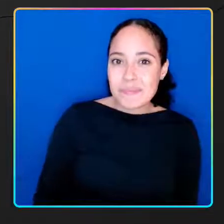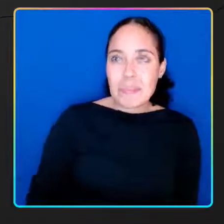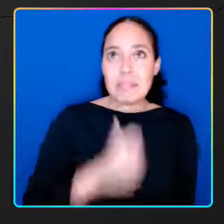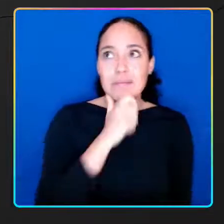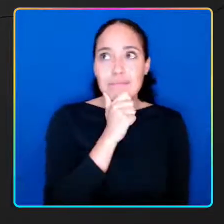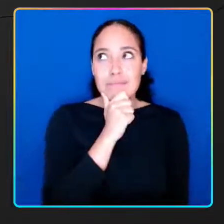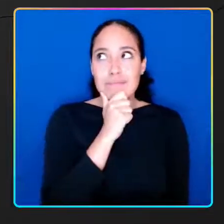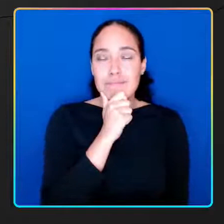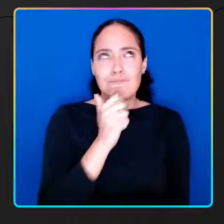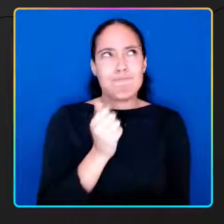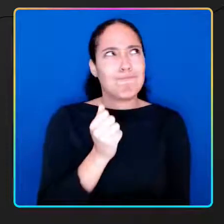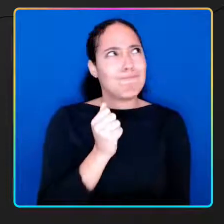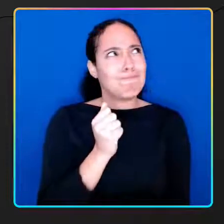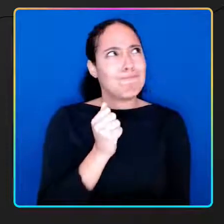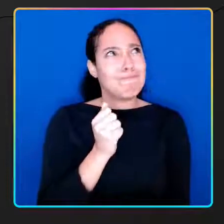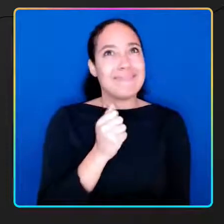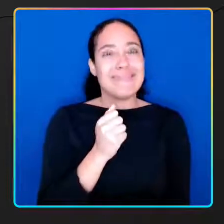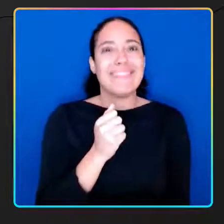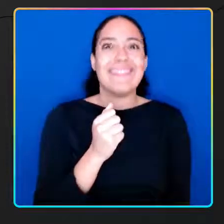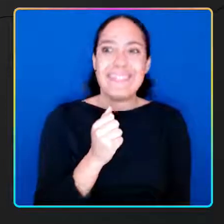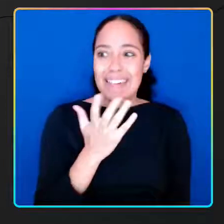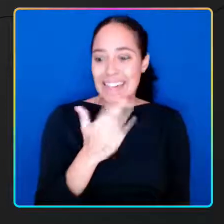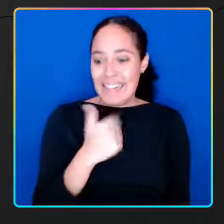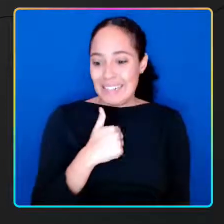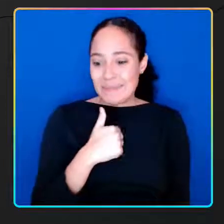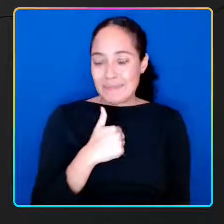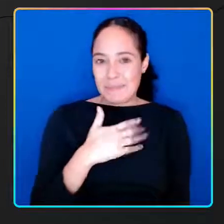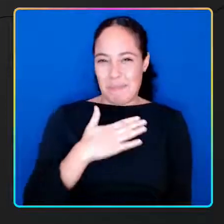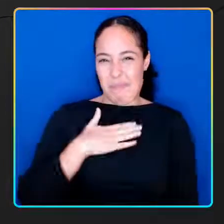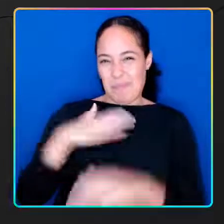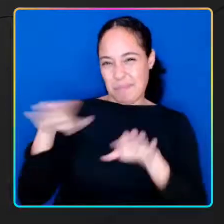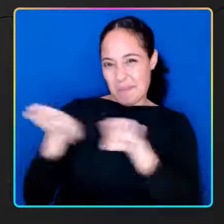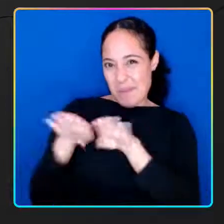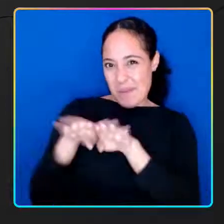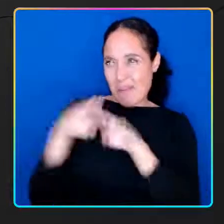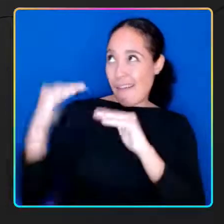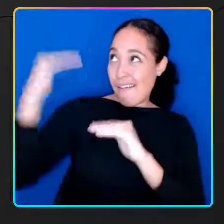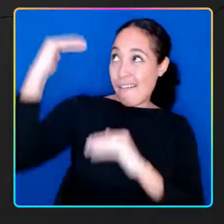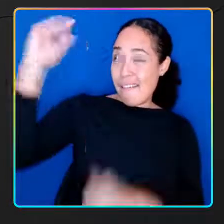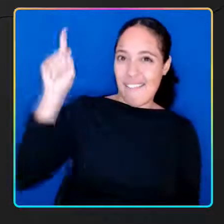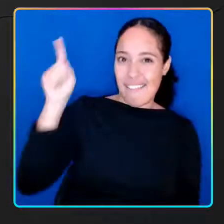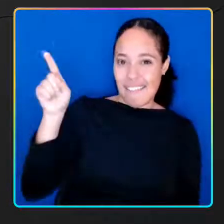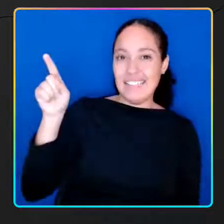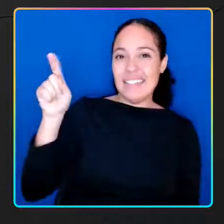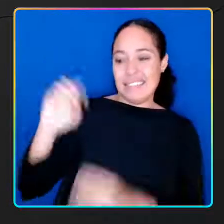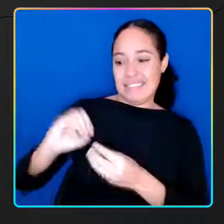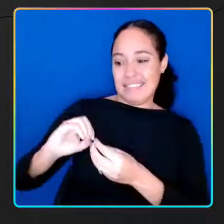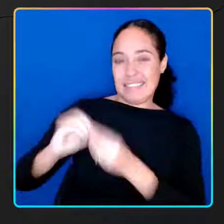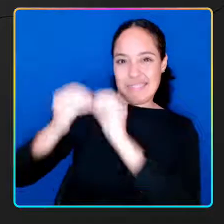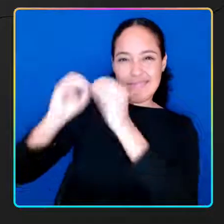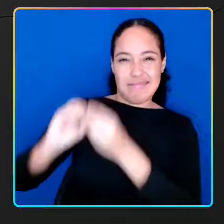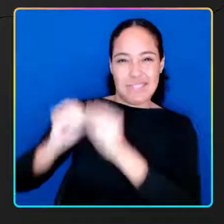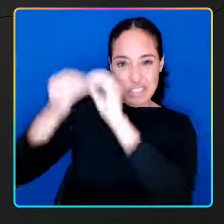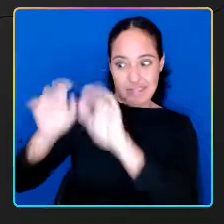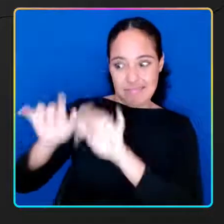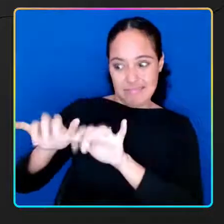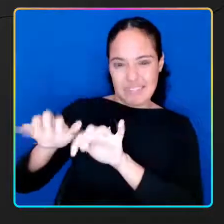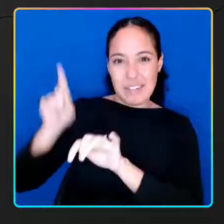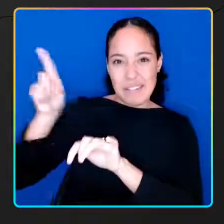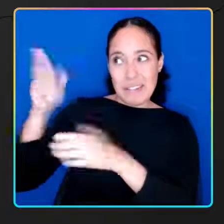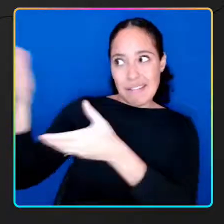a. So my older brother, is a software engineer. So it was a ZX Spectrum, which came